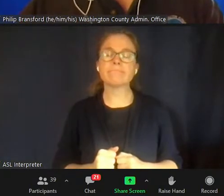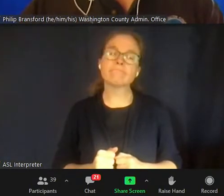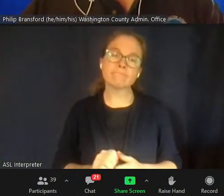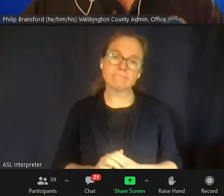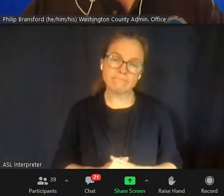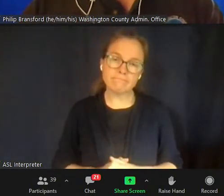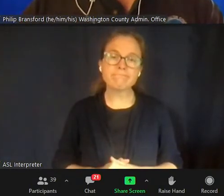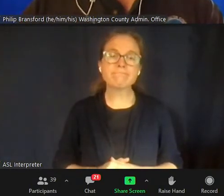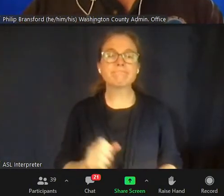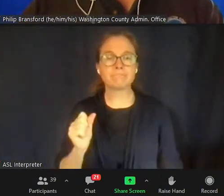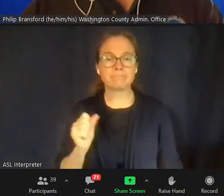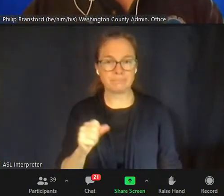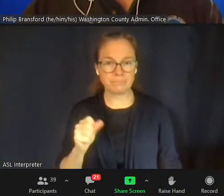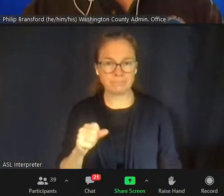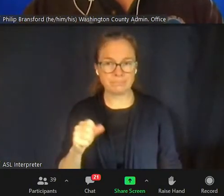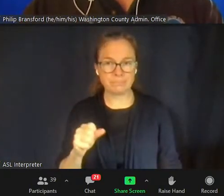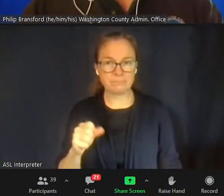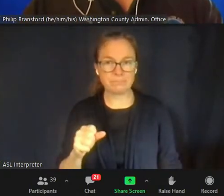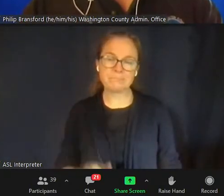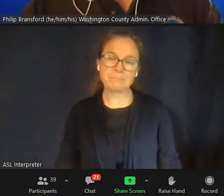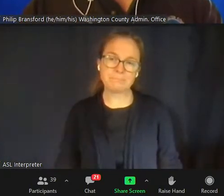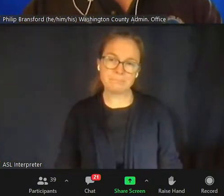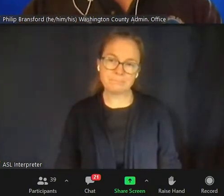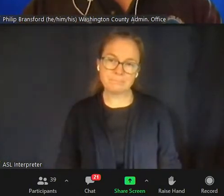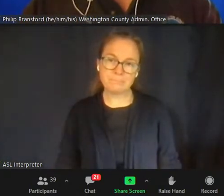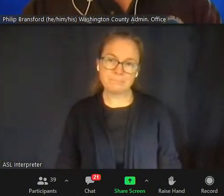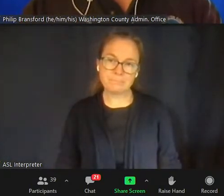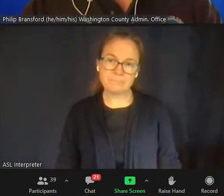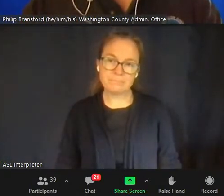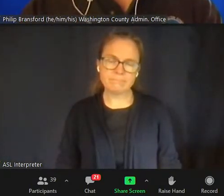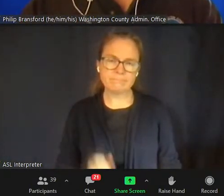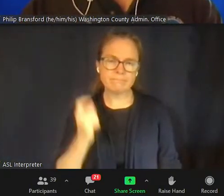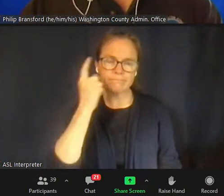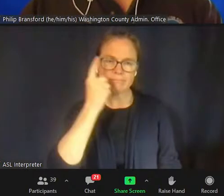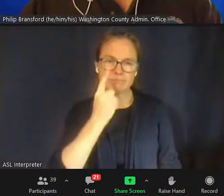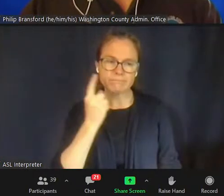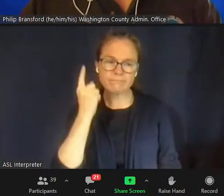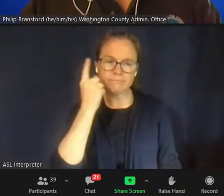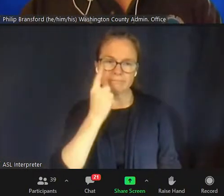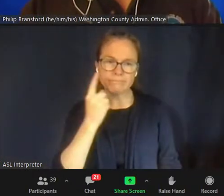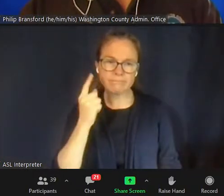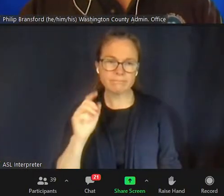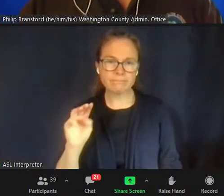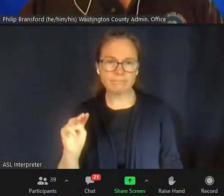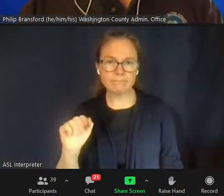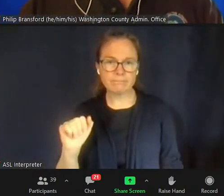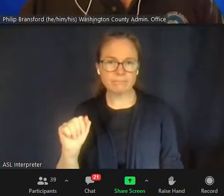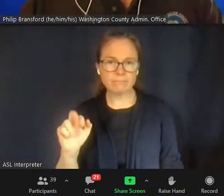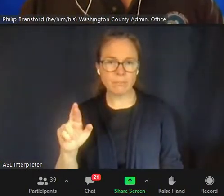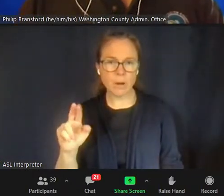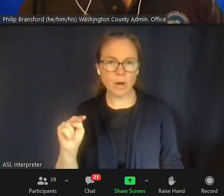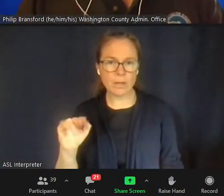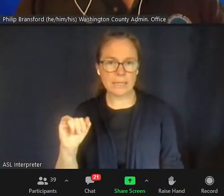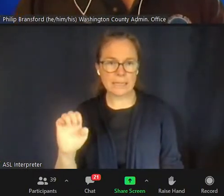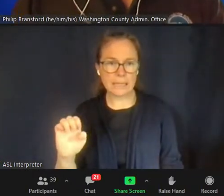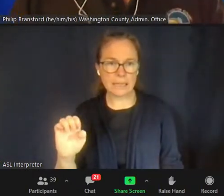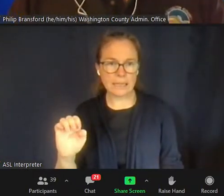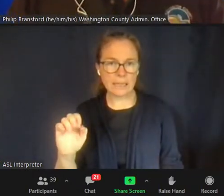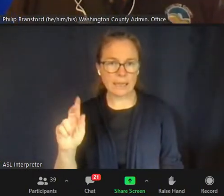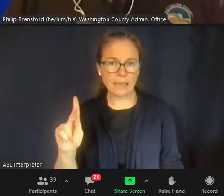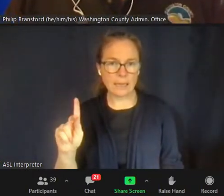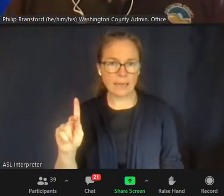I did. I was just wondering if Marnie Kyle